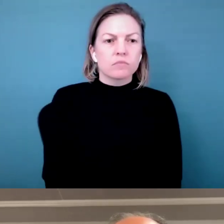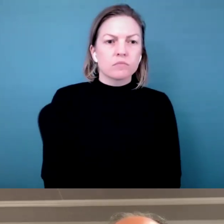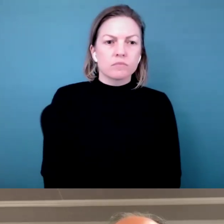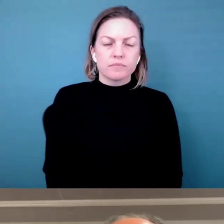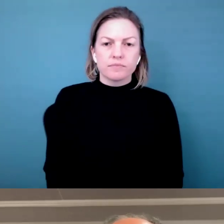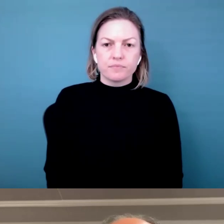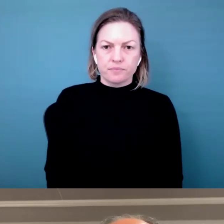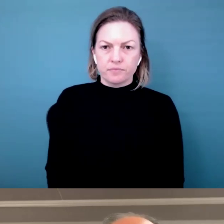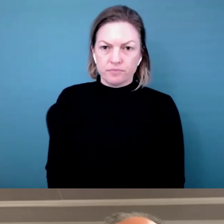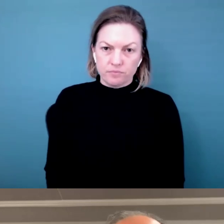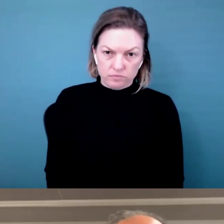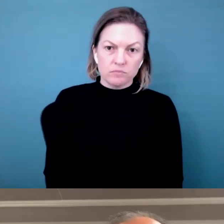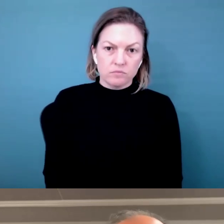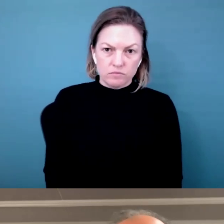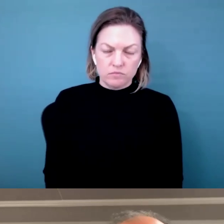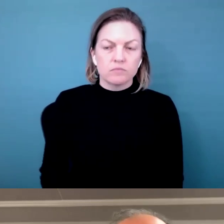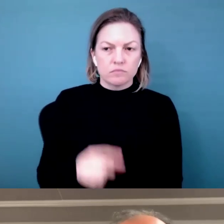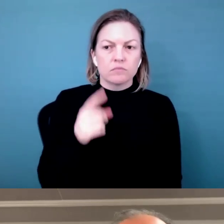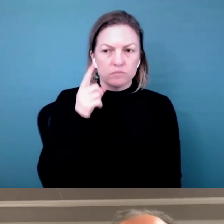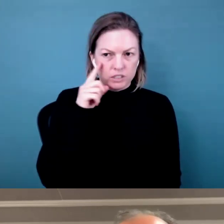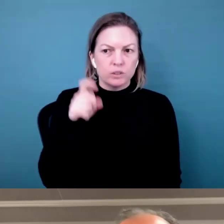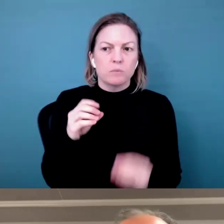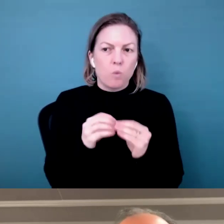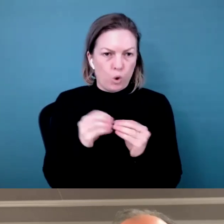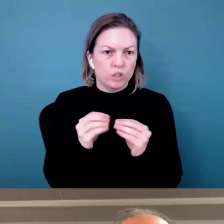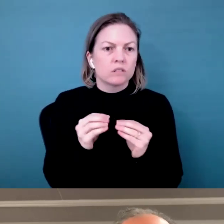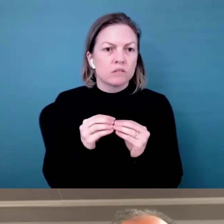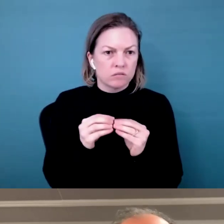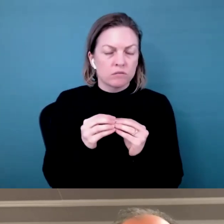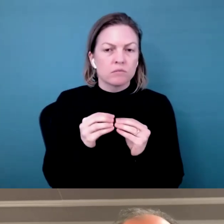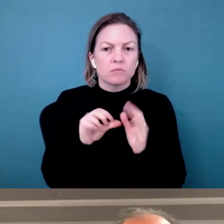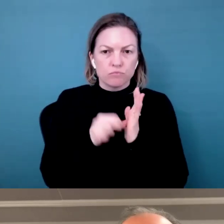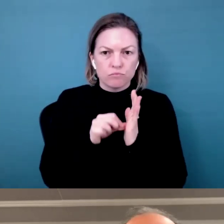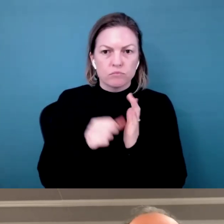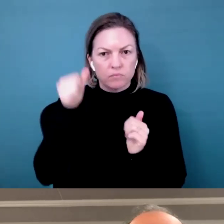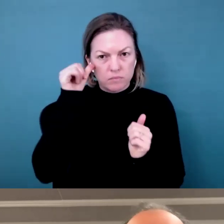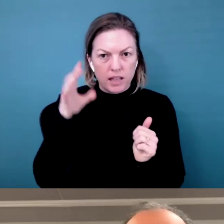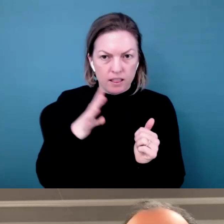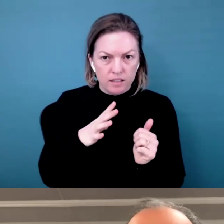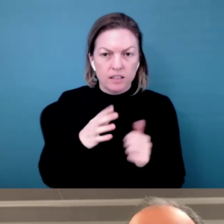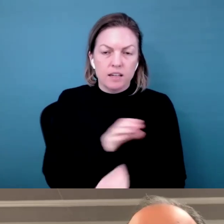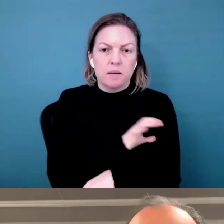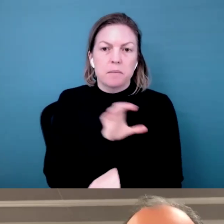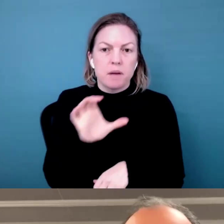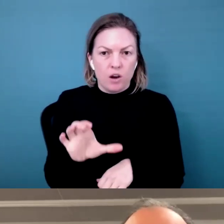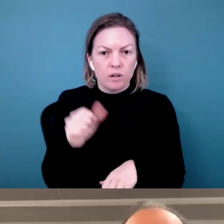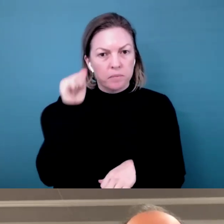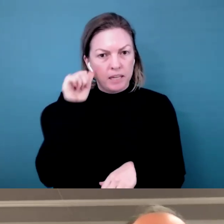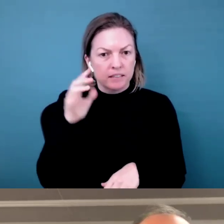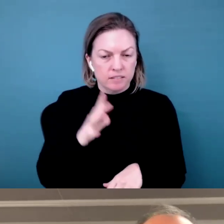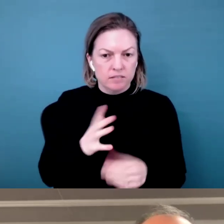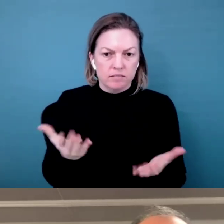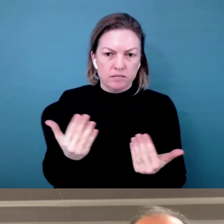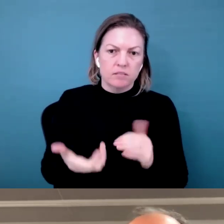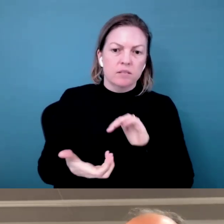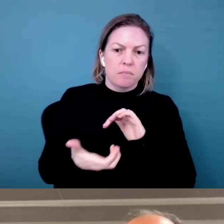I think we need more about it. We need to highlight us, and we need to empower men to be